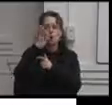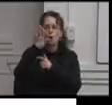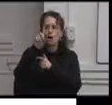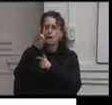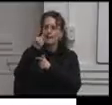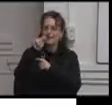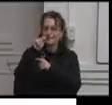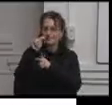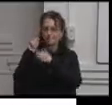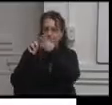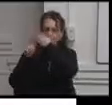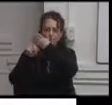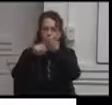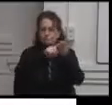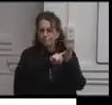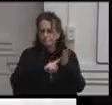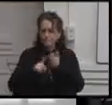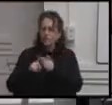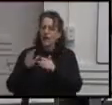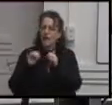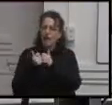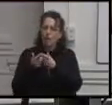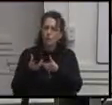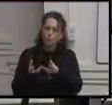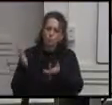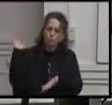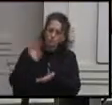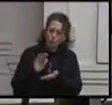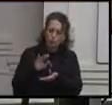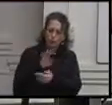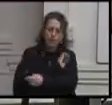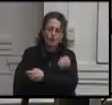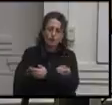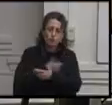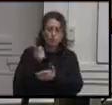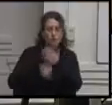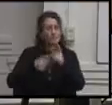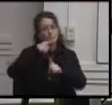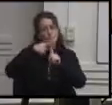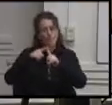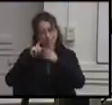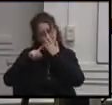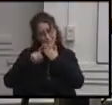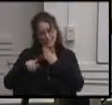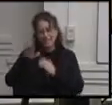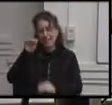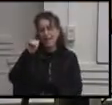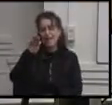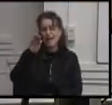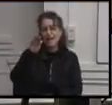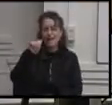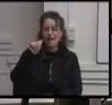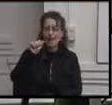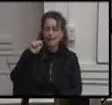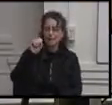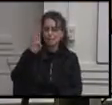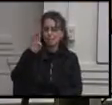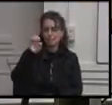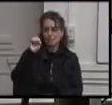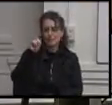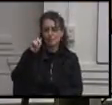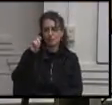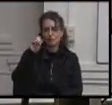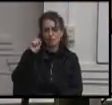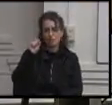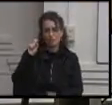see if there's any asbestos in the buildings, and some additional measures recommended by Efficiency Vermont. And those audits